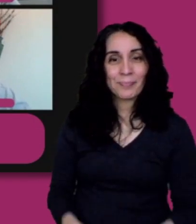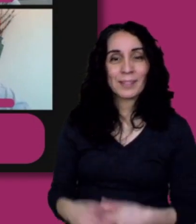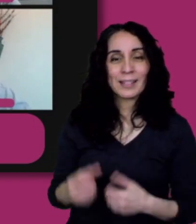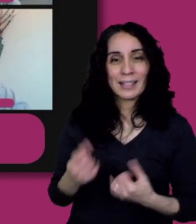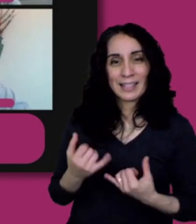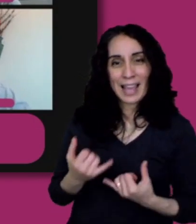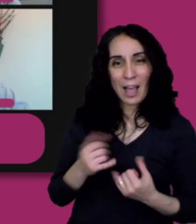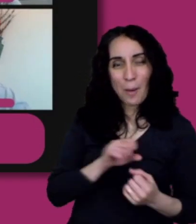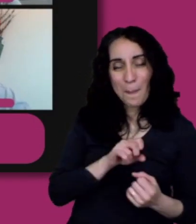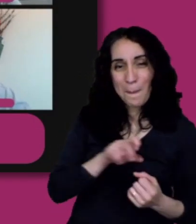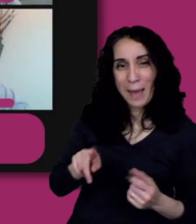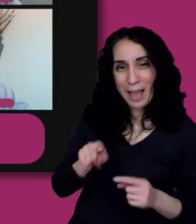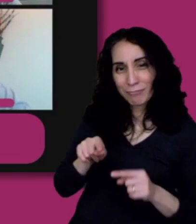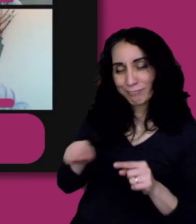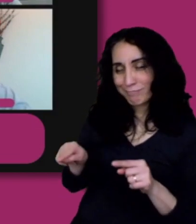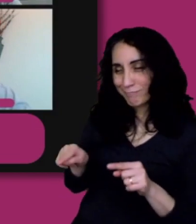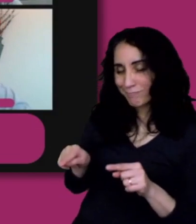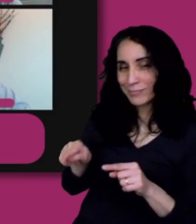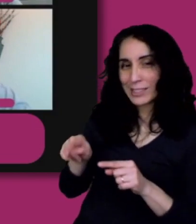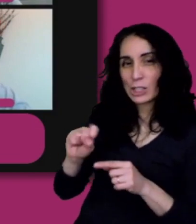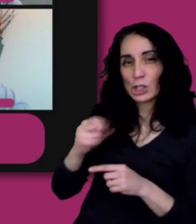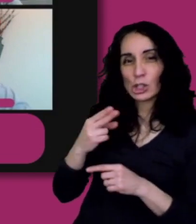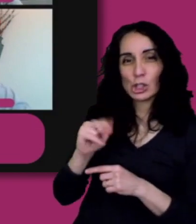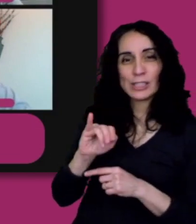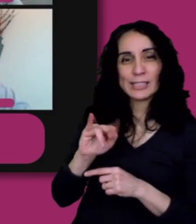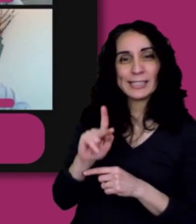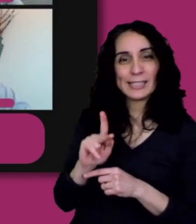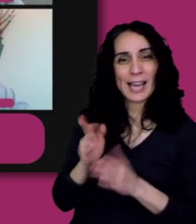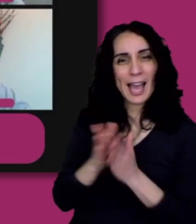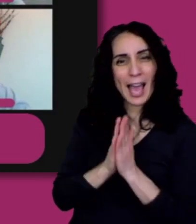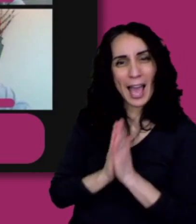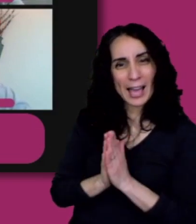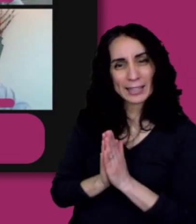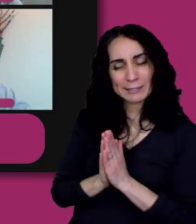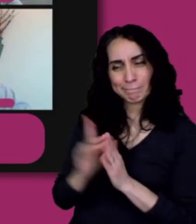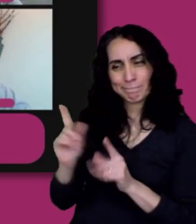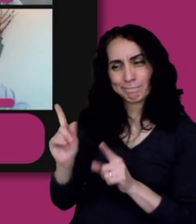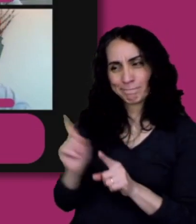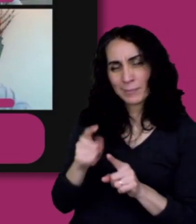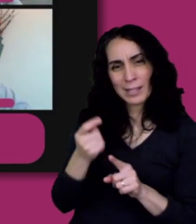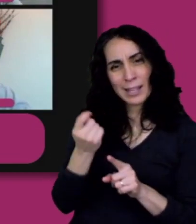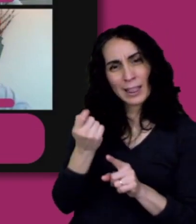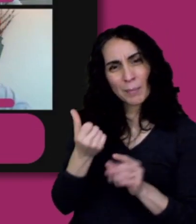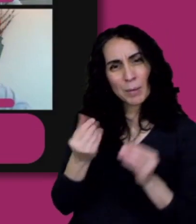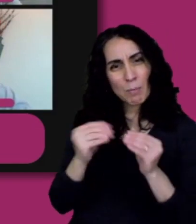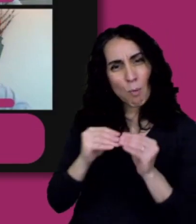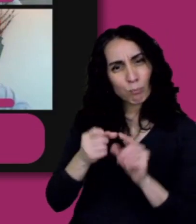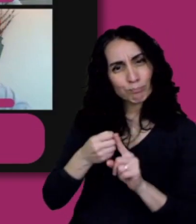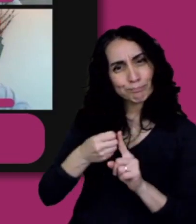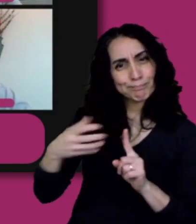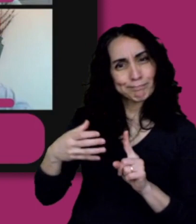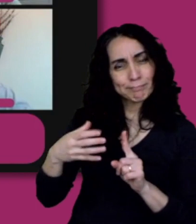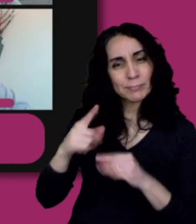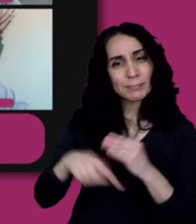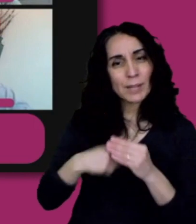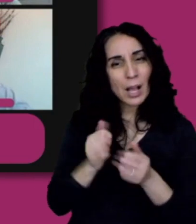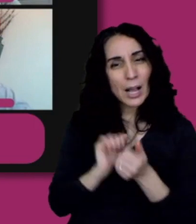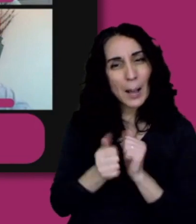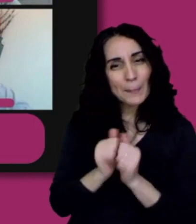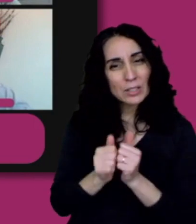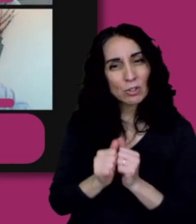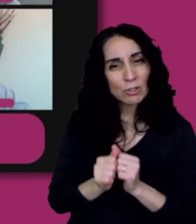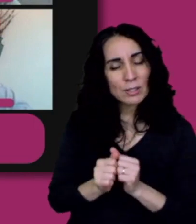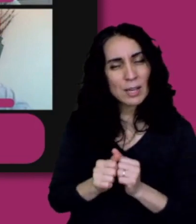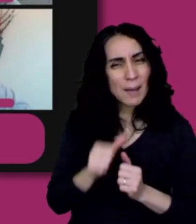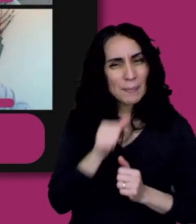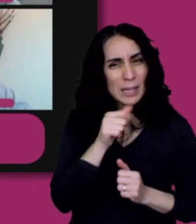going to circle back and get one of Shanique's questions, which is, Can you say a little bit more about competition? And